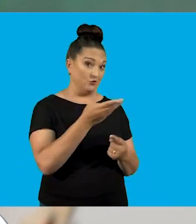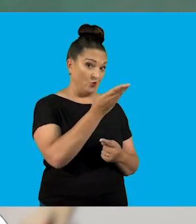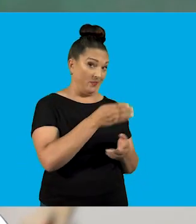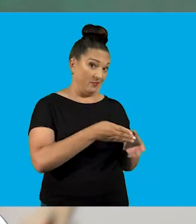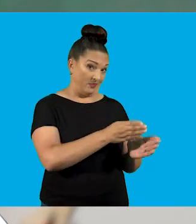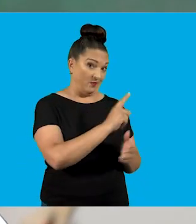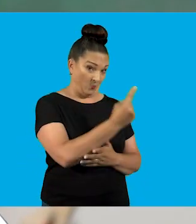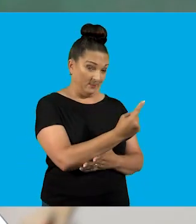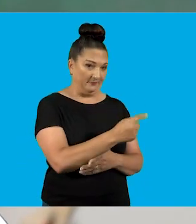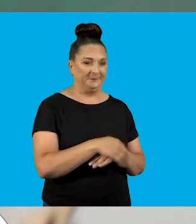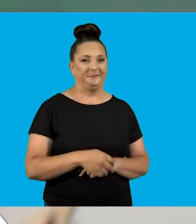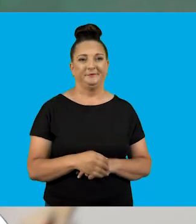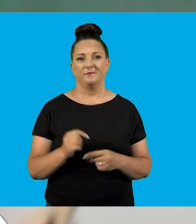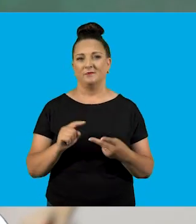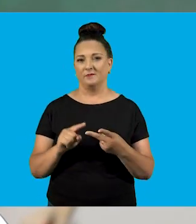there,